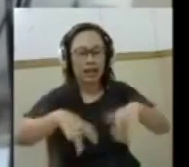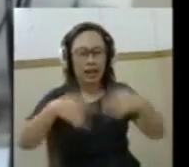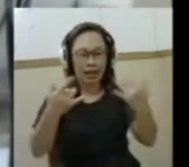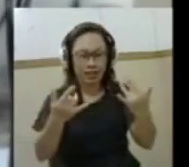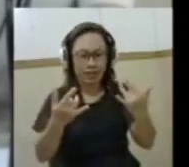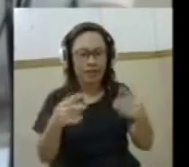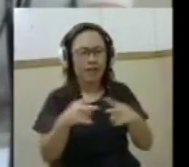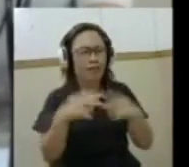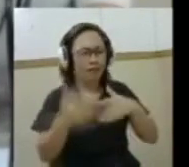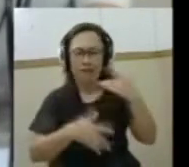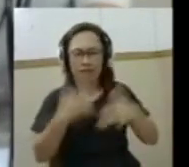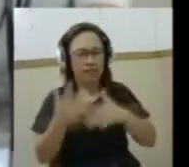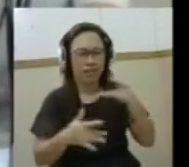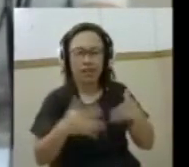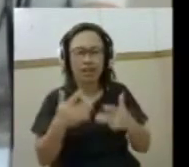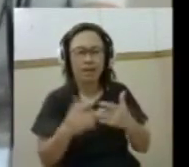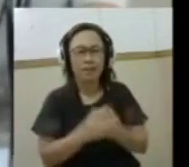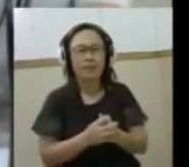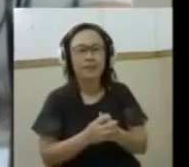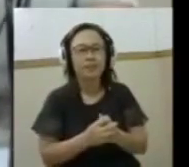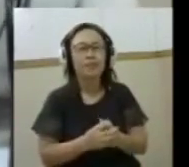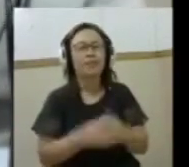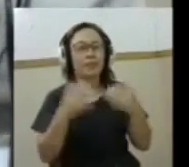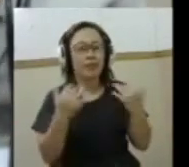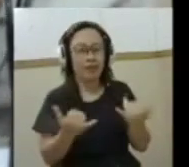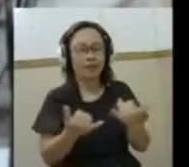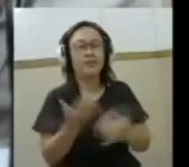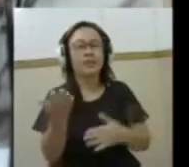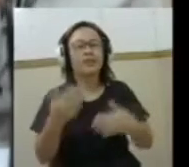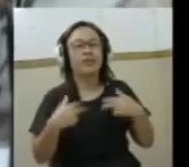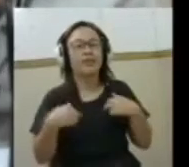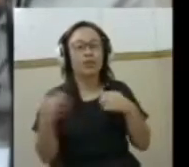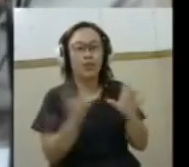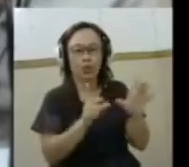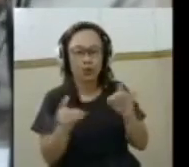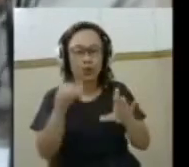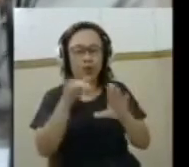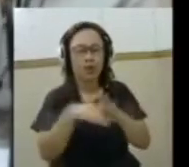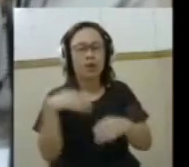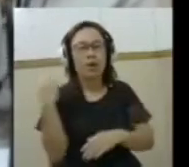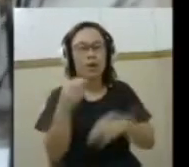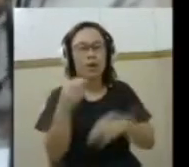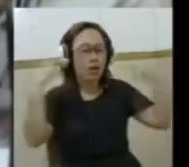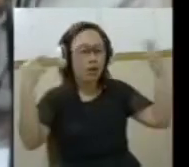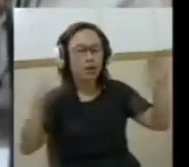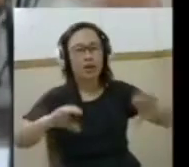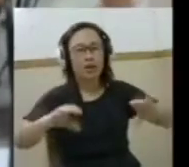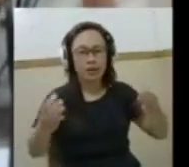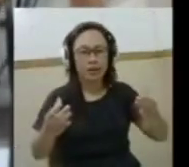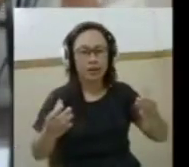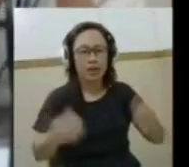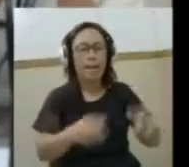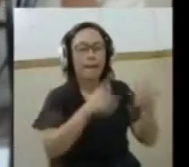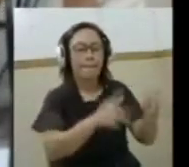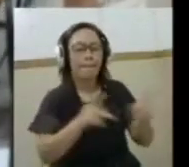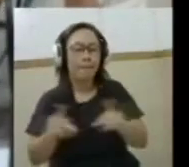But before we start, learners, let me emphasize the things that you need to do in our radio class. First, you have to